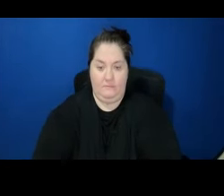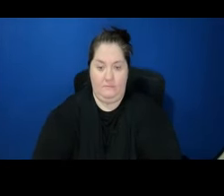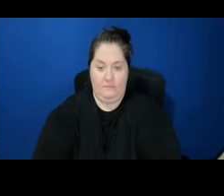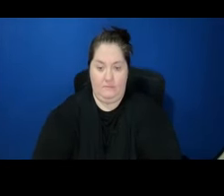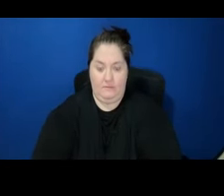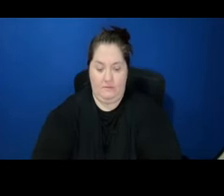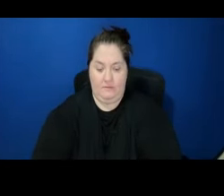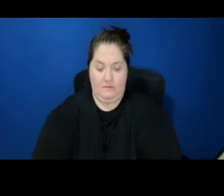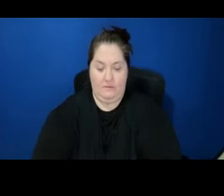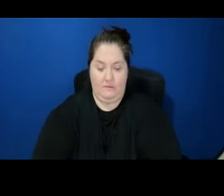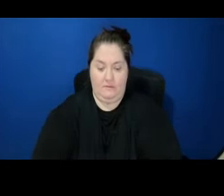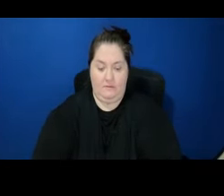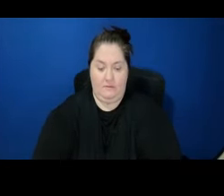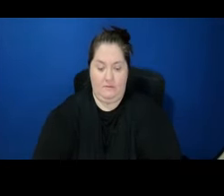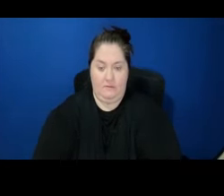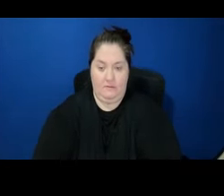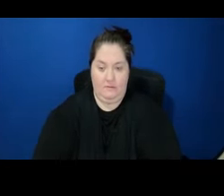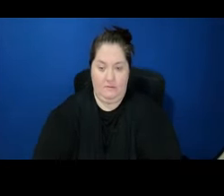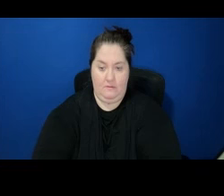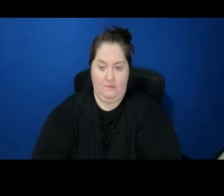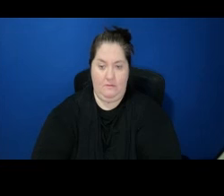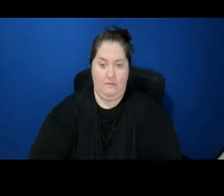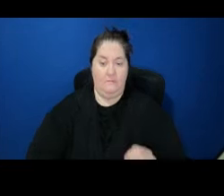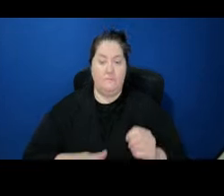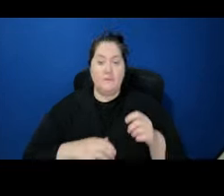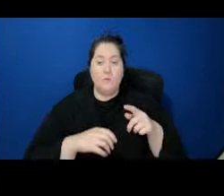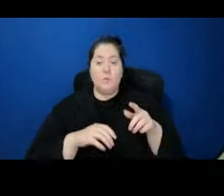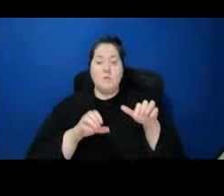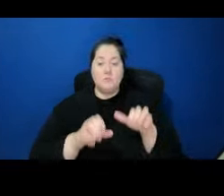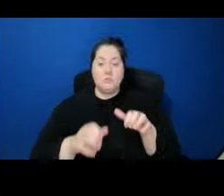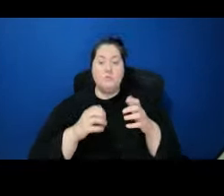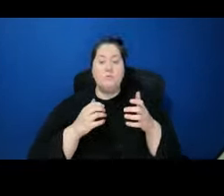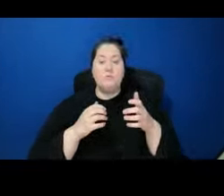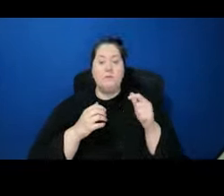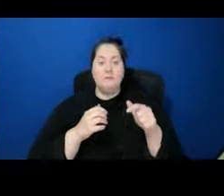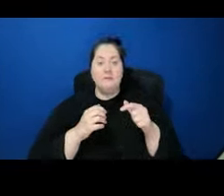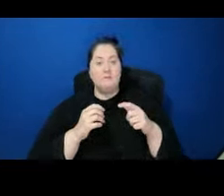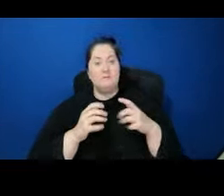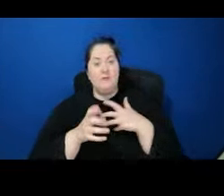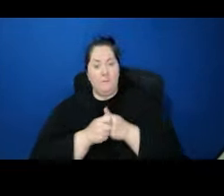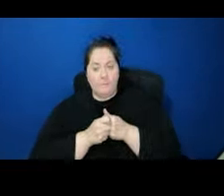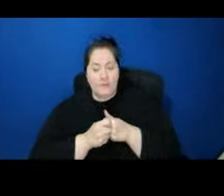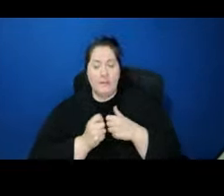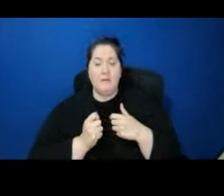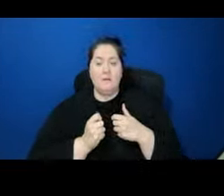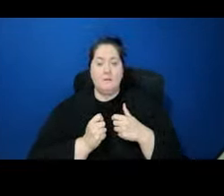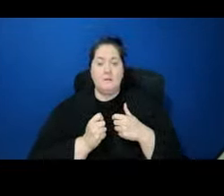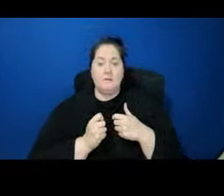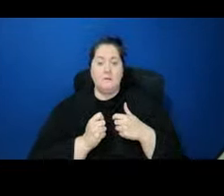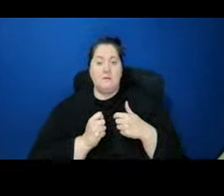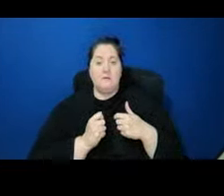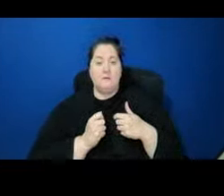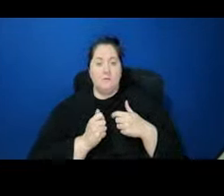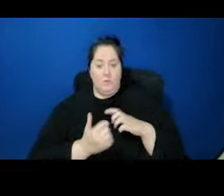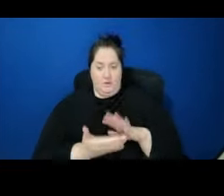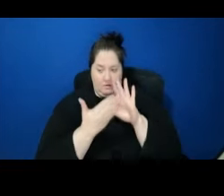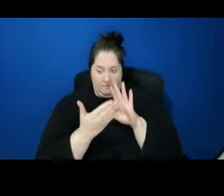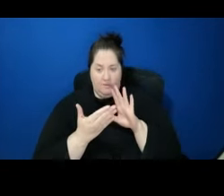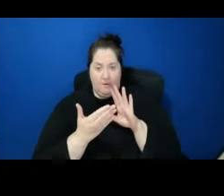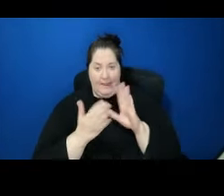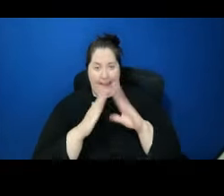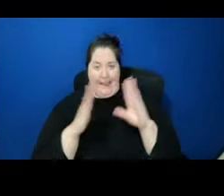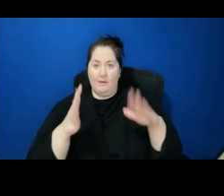There are many challenges facing the city as we do this major update. First and foremost among those is confronting our